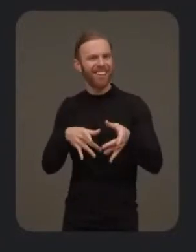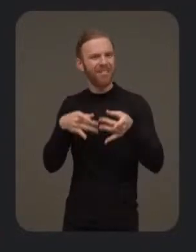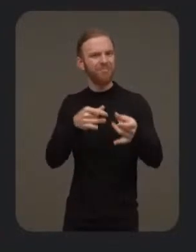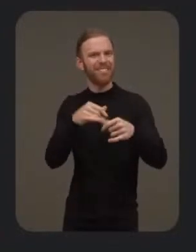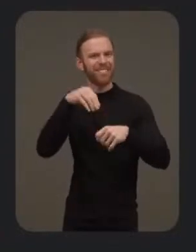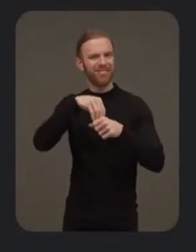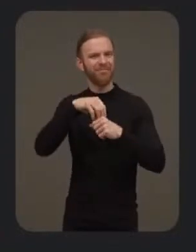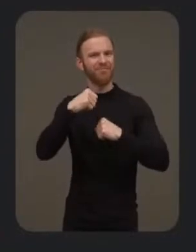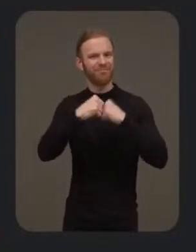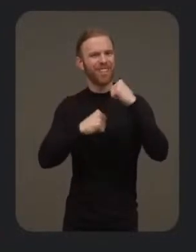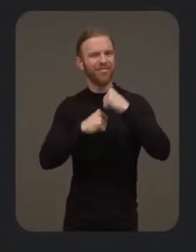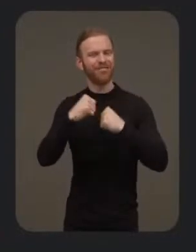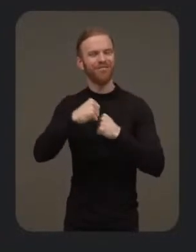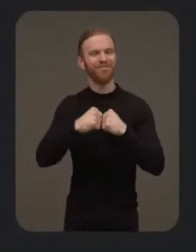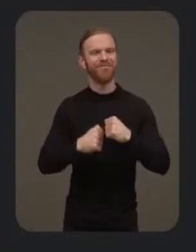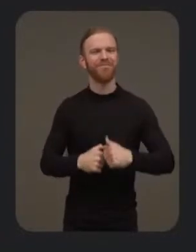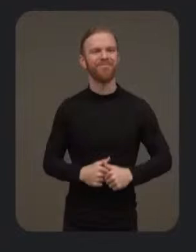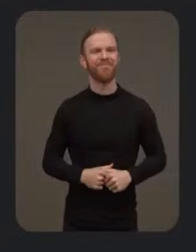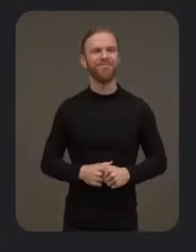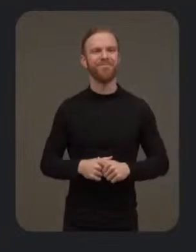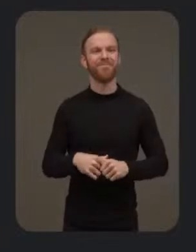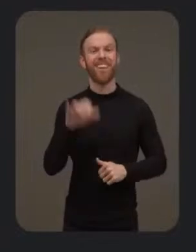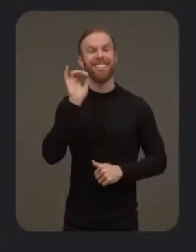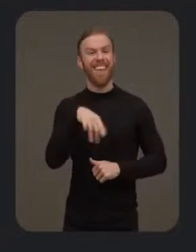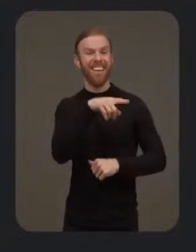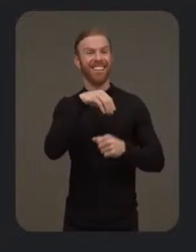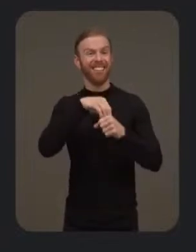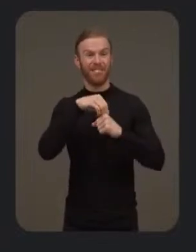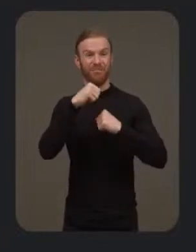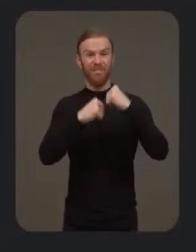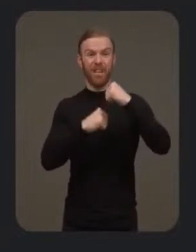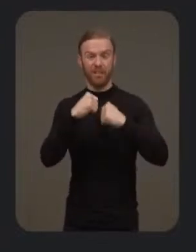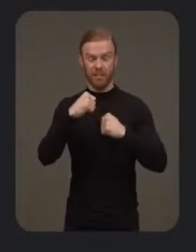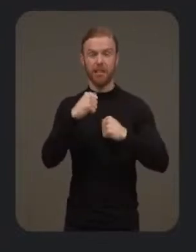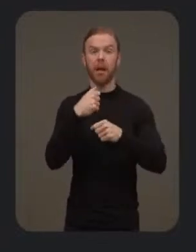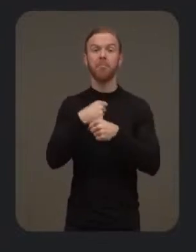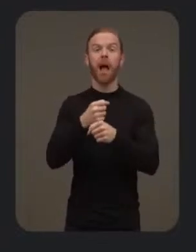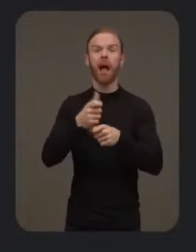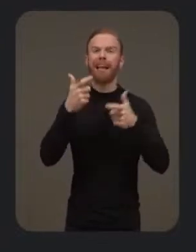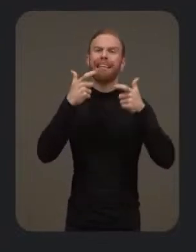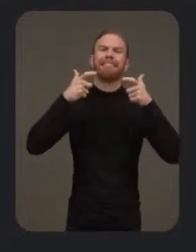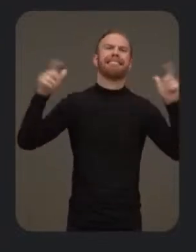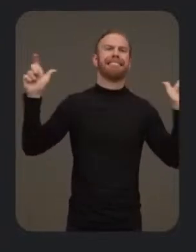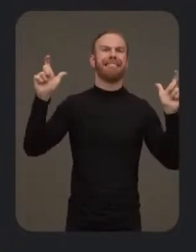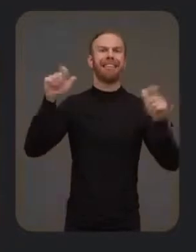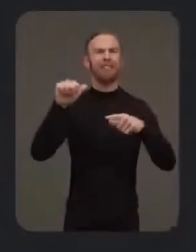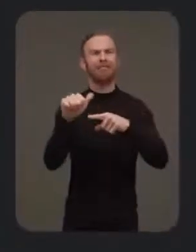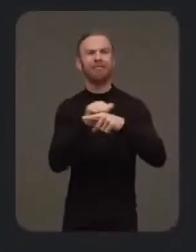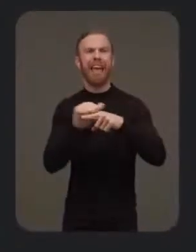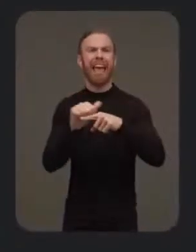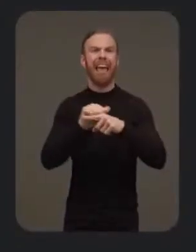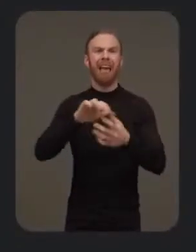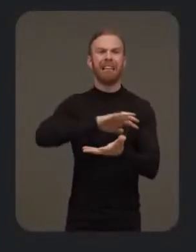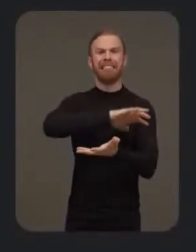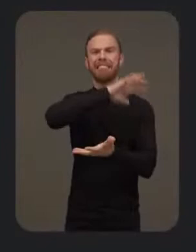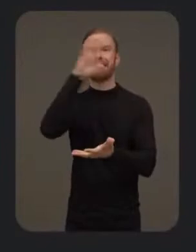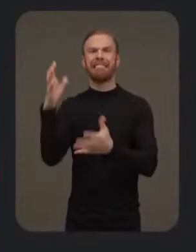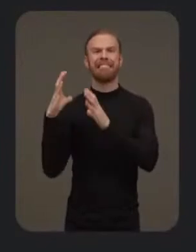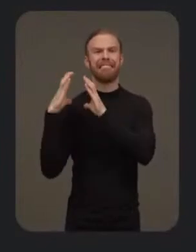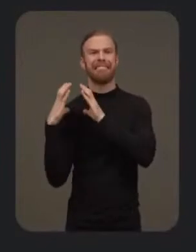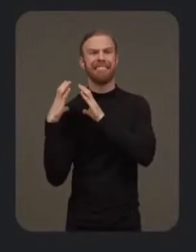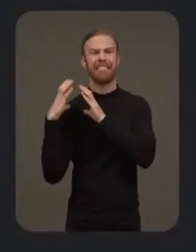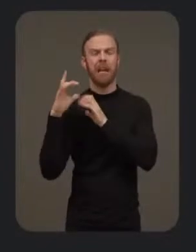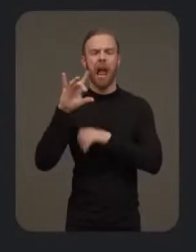AI-optimized infrastructure. This infrastructure makes large-scale training workloads up to